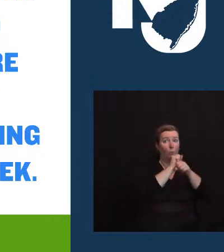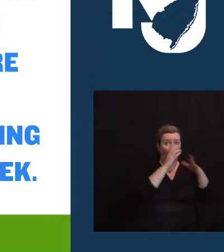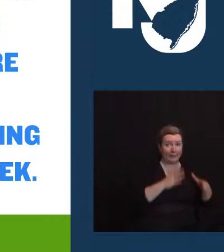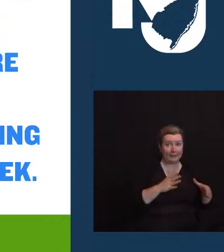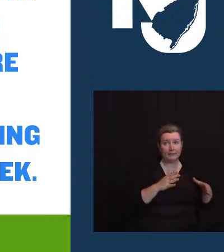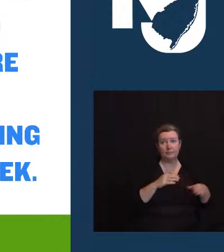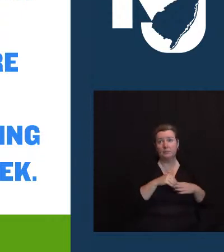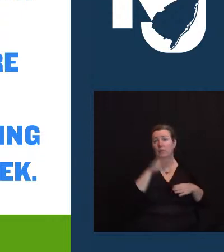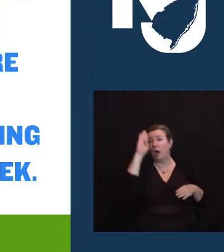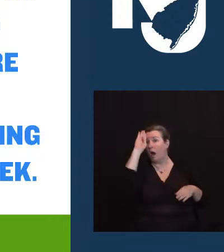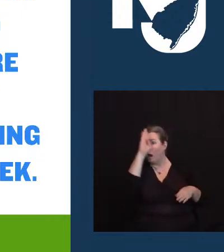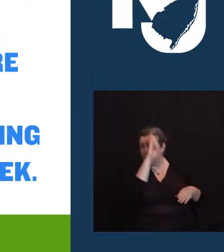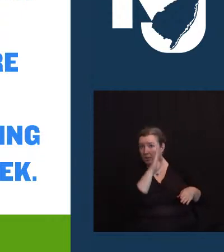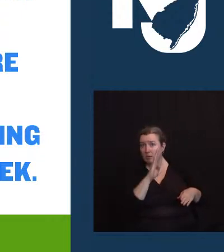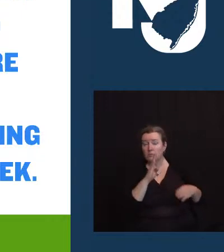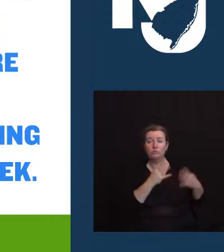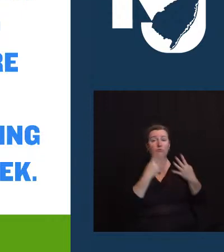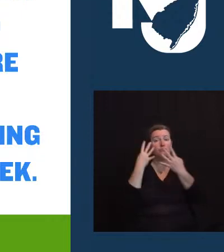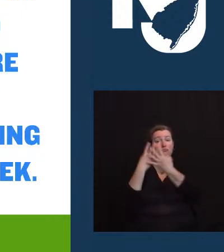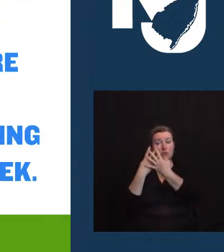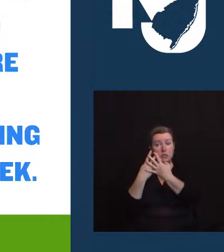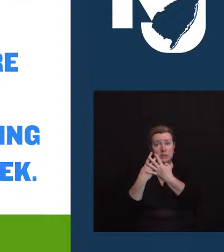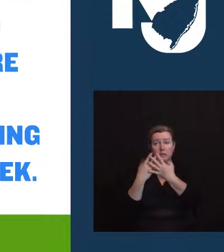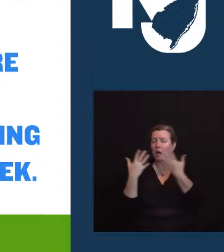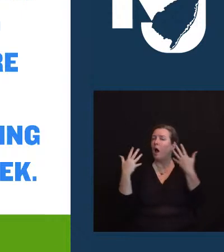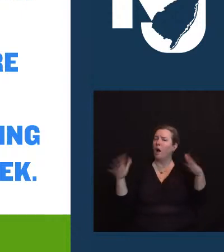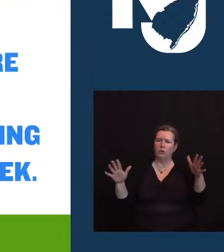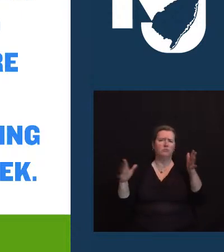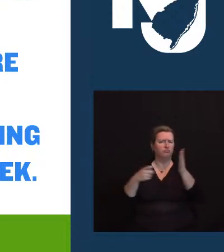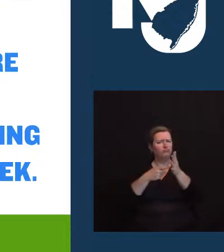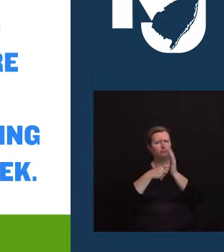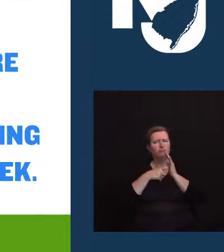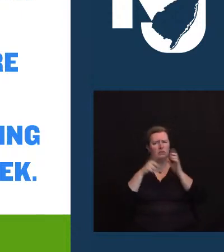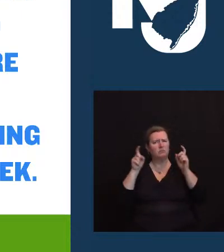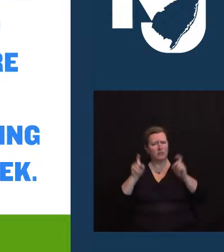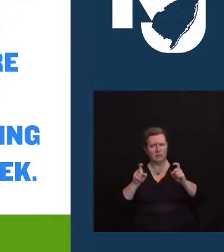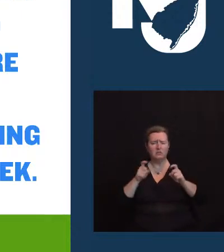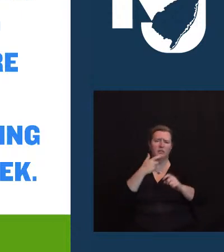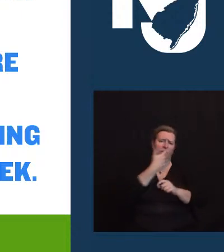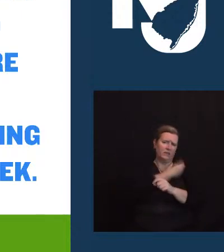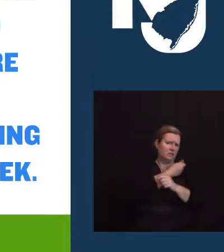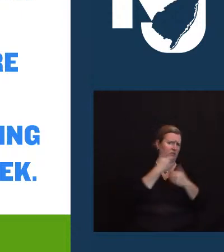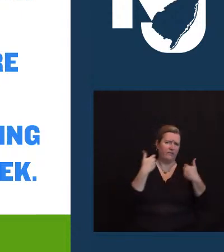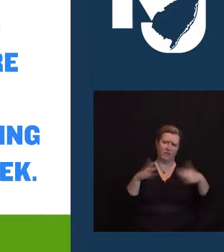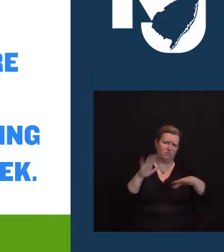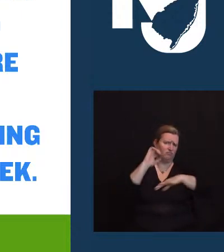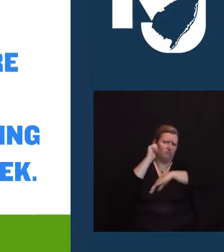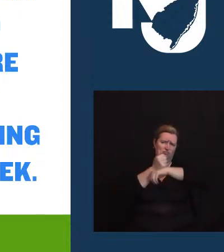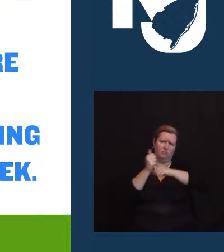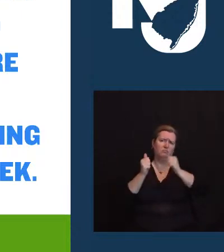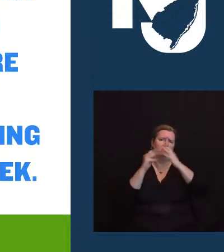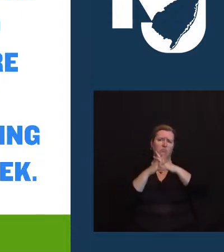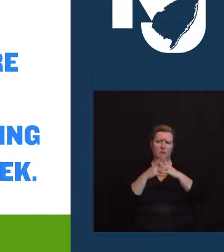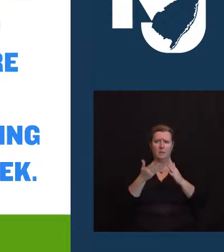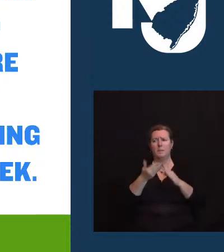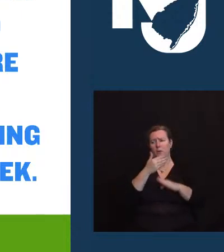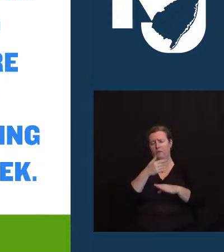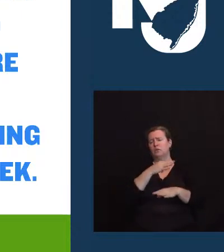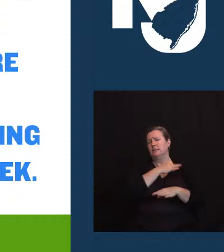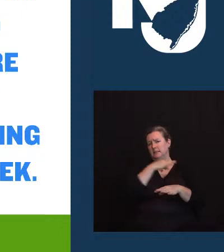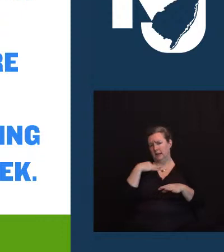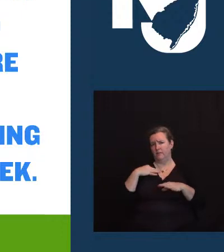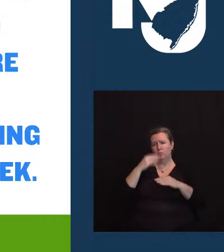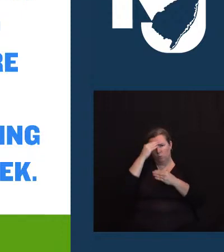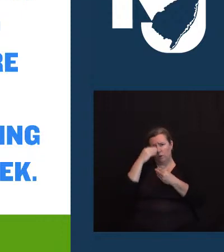facilities were already subject to the vaccination or test protocol under prior executive order. So this policy extends